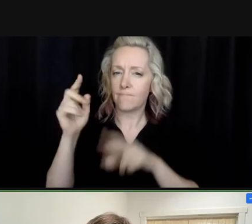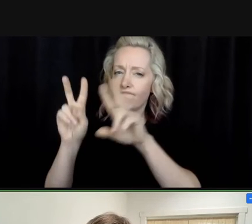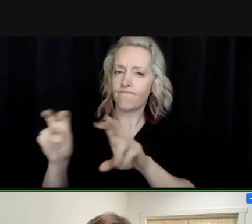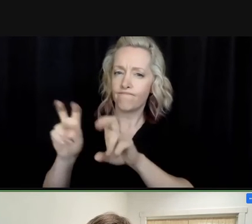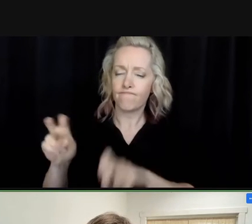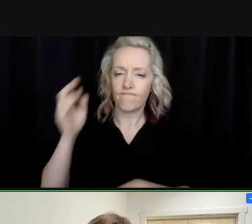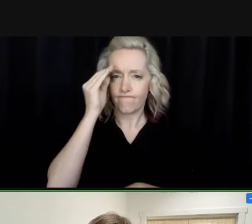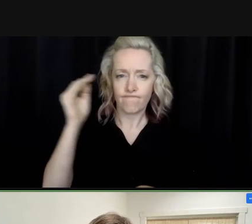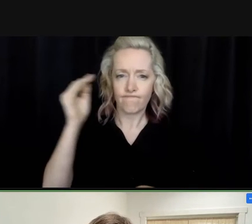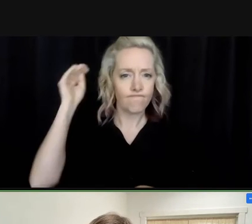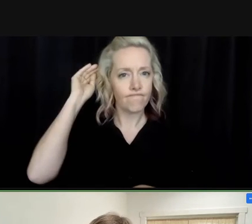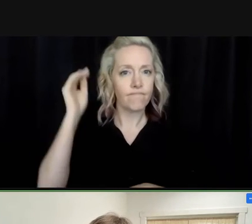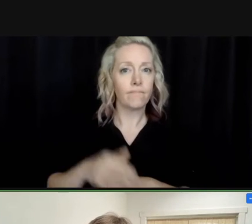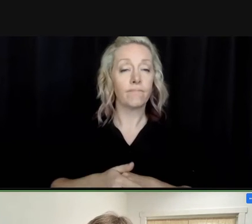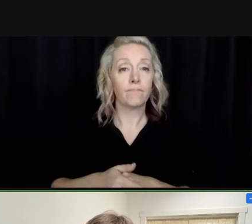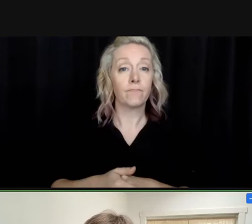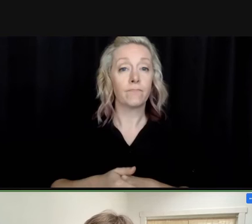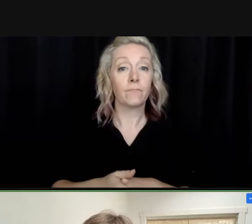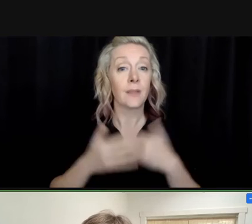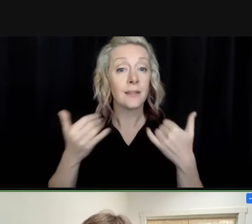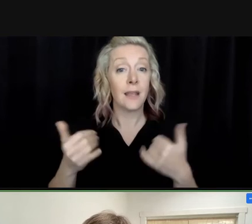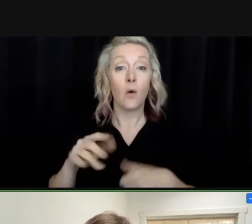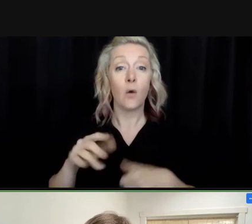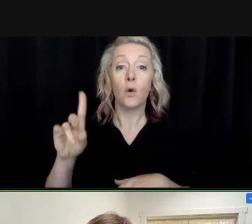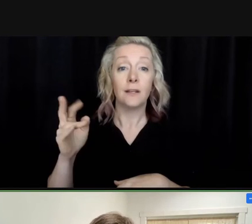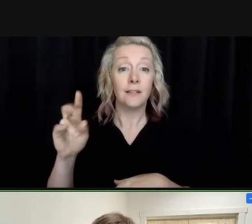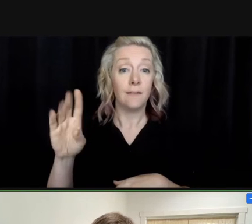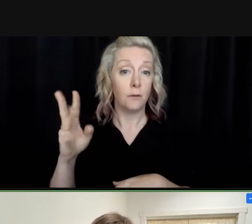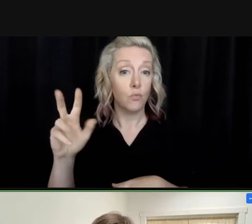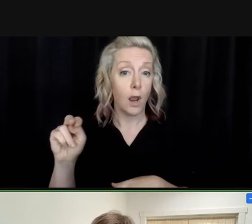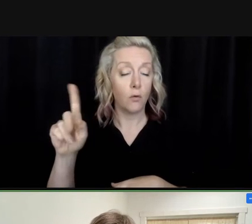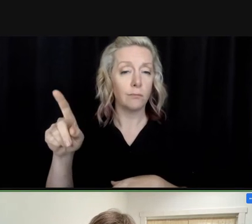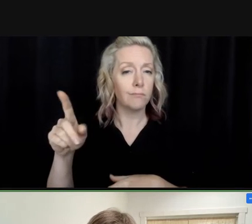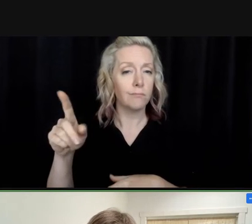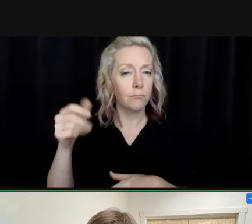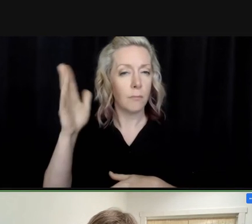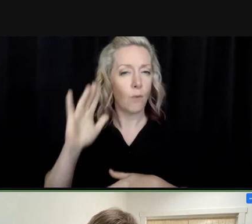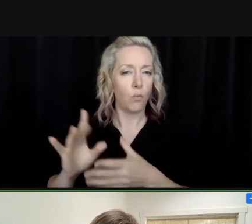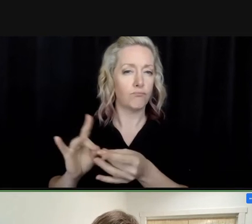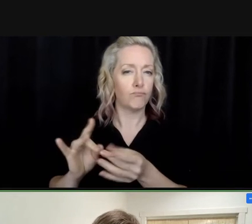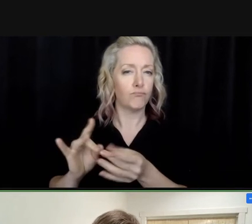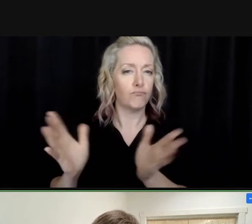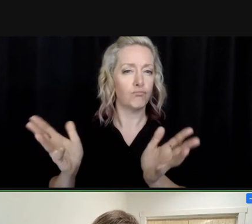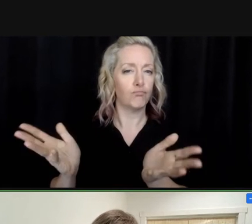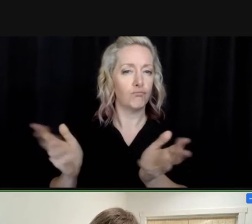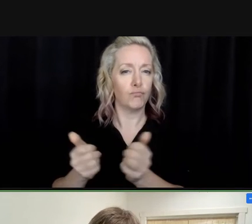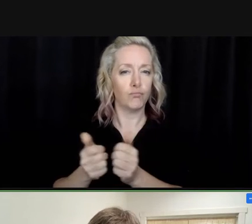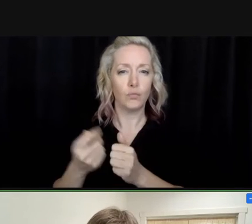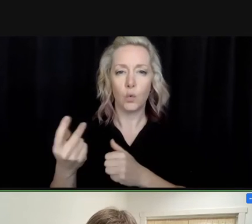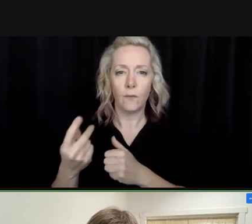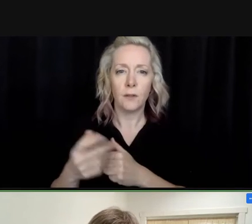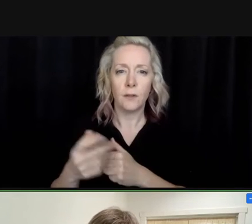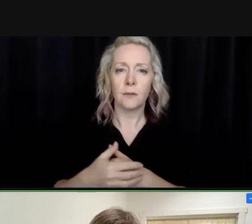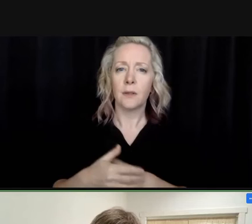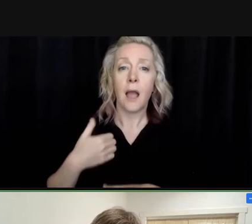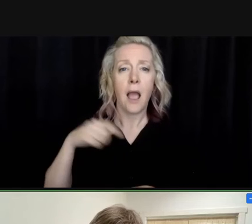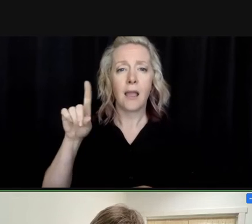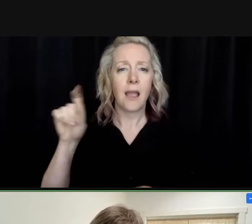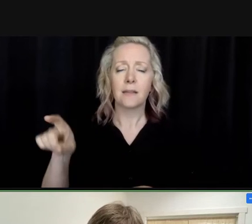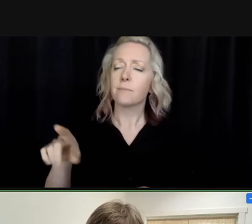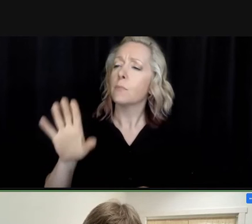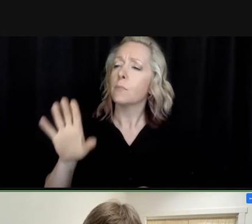want to just share a personal comment that David Brown shared with me at one point. I asked him before I went to a class, what do you think is the role of the teacher? I was